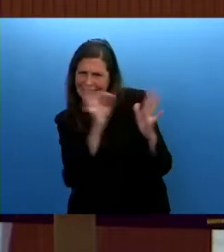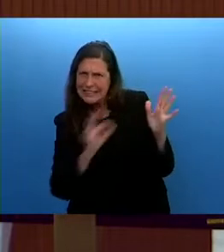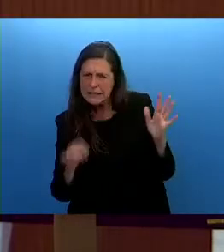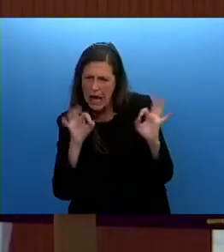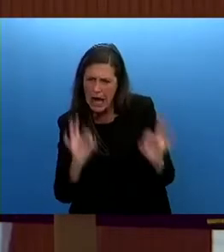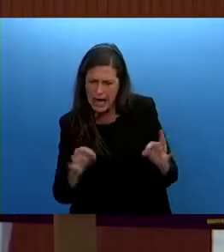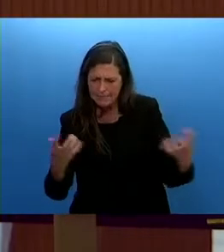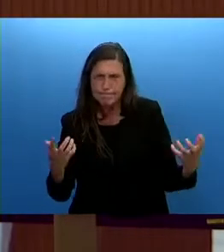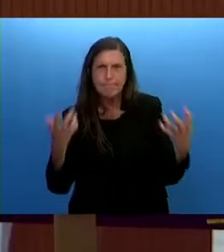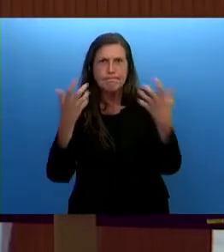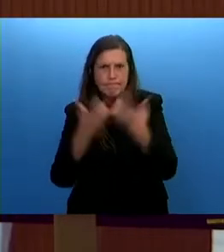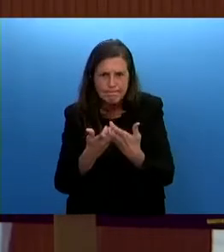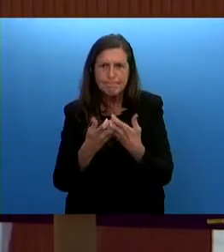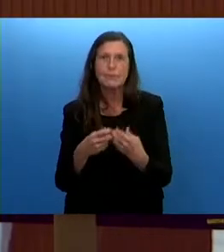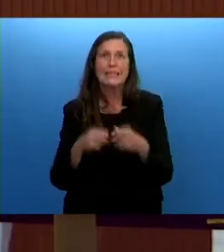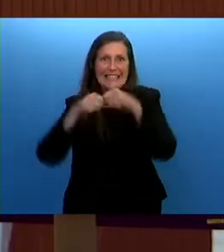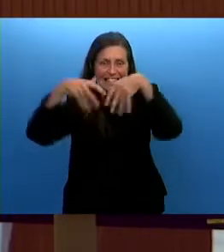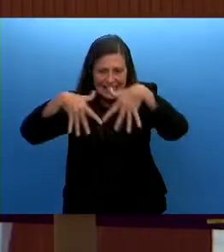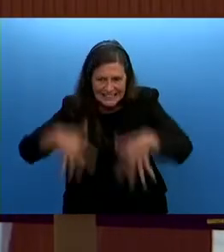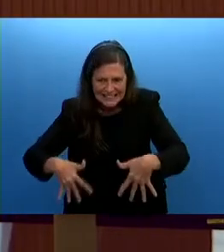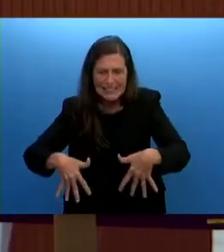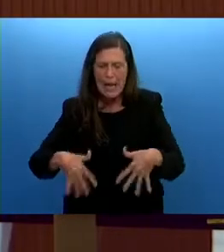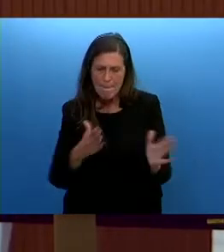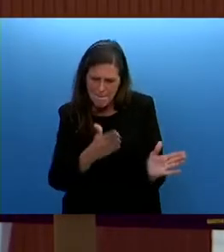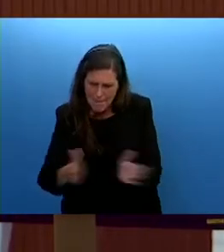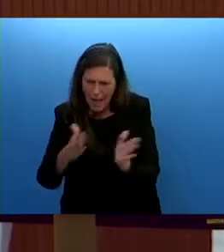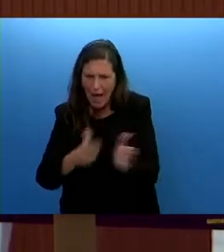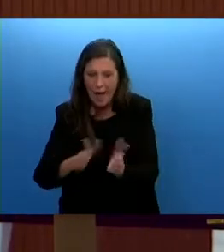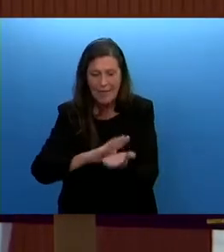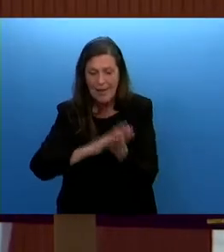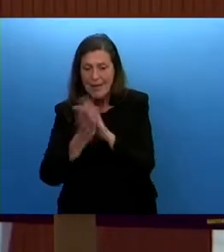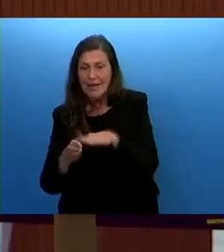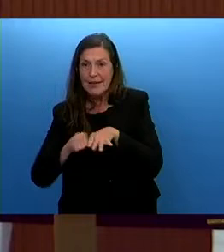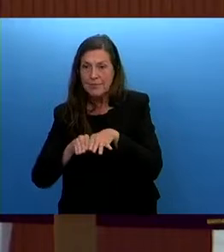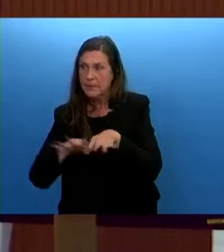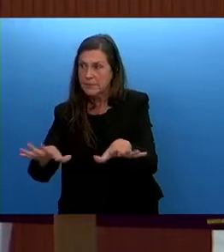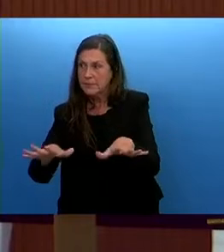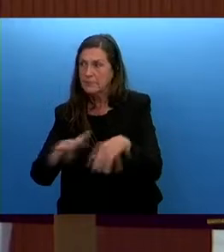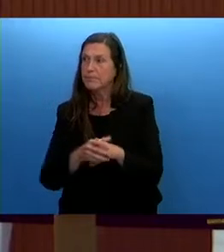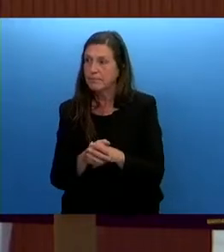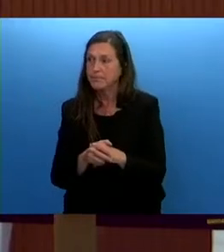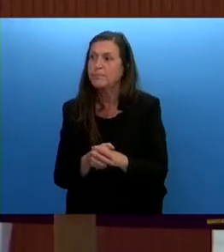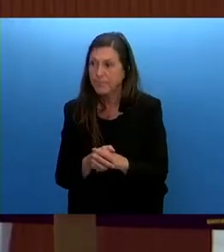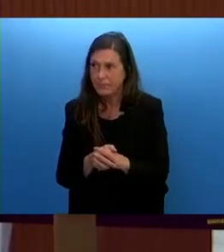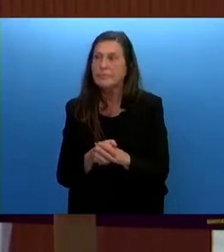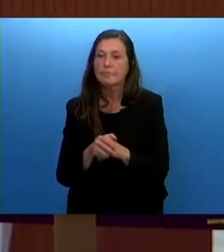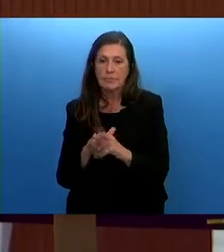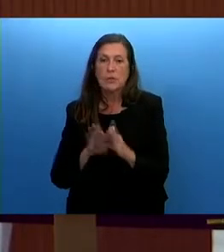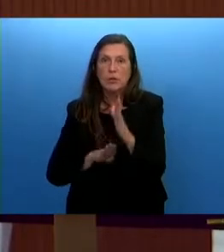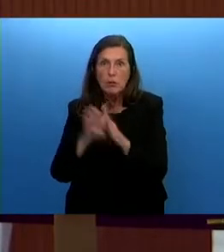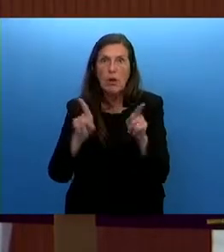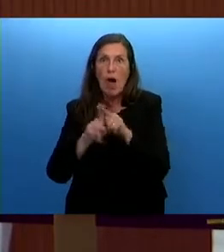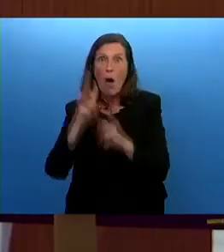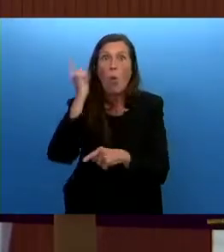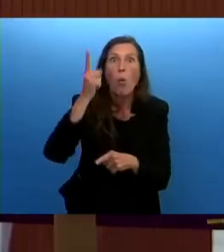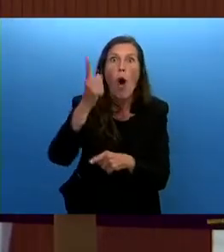systems, planning and implementation. Only then we will be able to achieve our global goals. Those are laid out